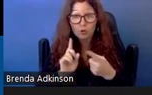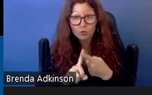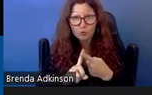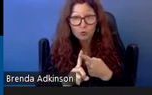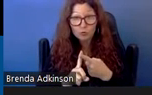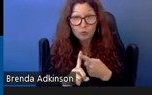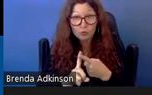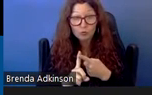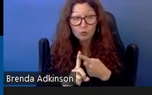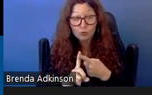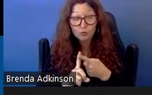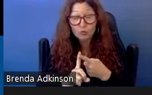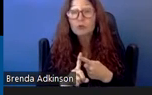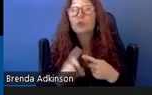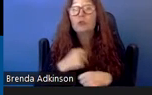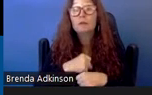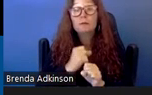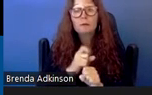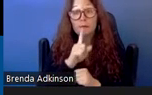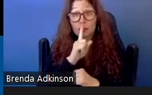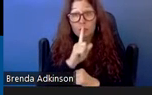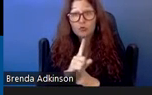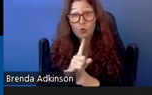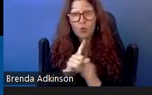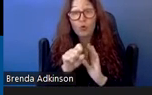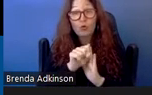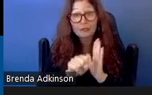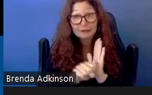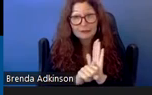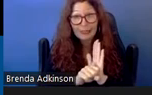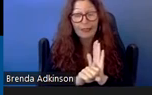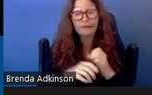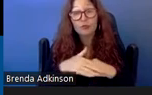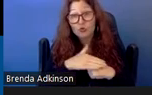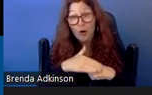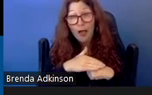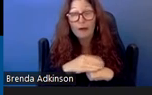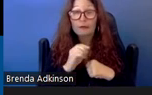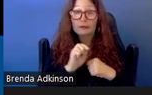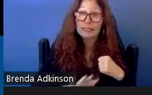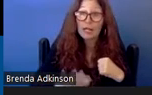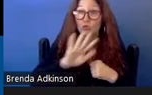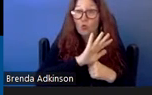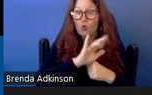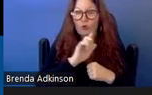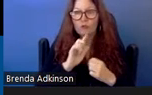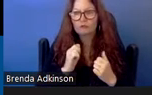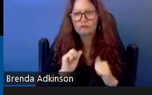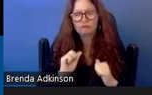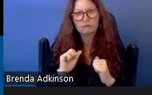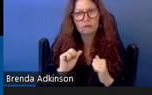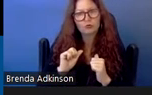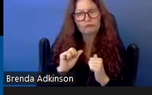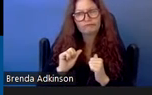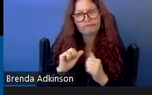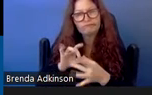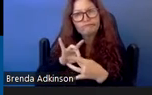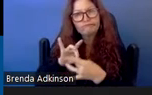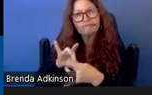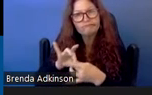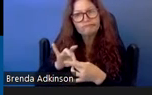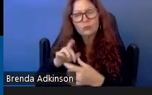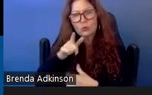making sure that that states, tribes, and territories look to those relationships that you know, the partners